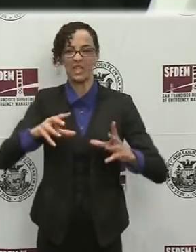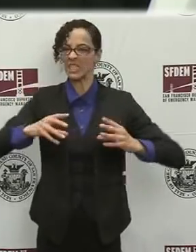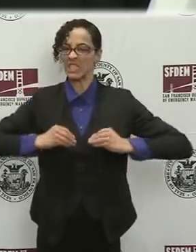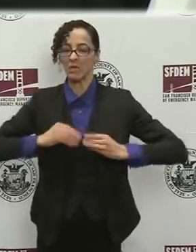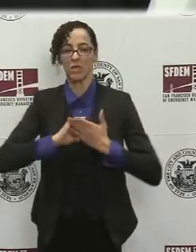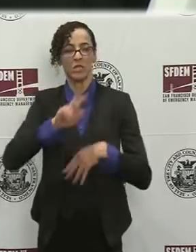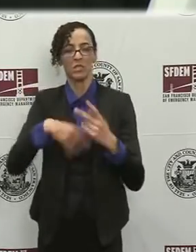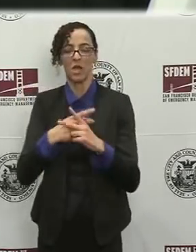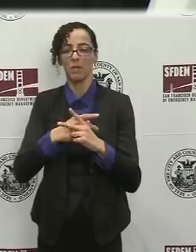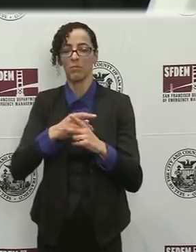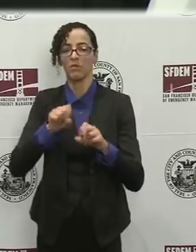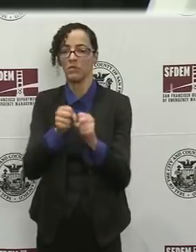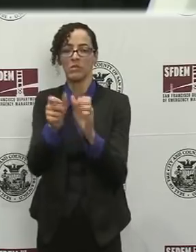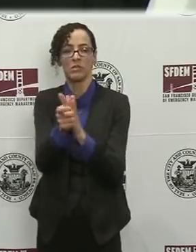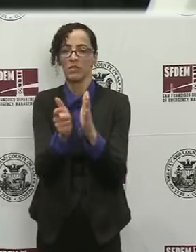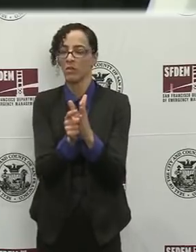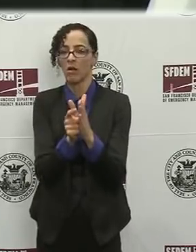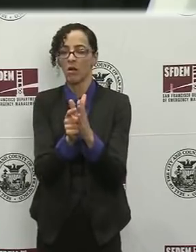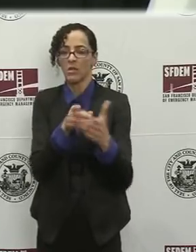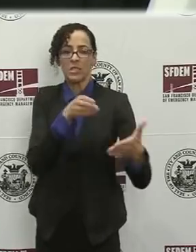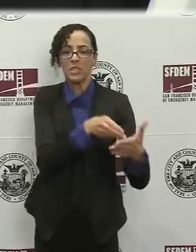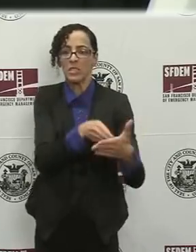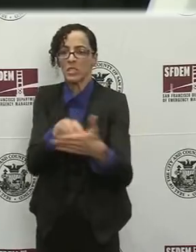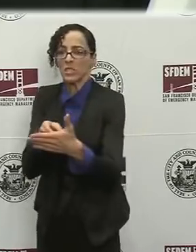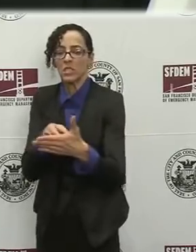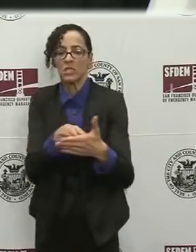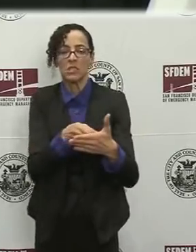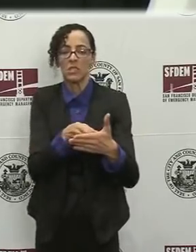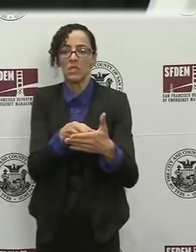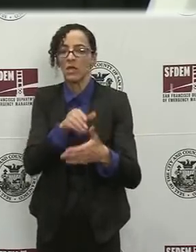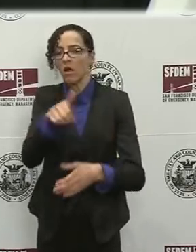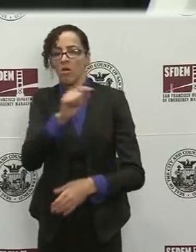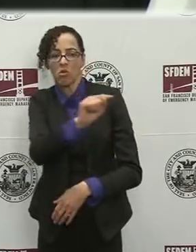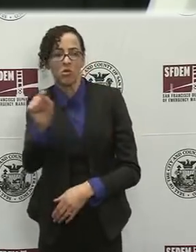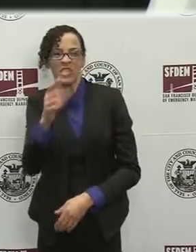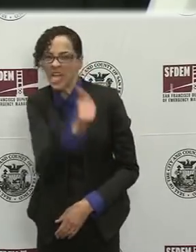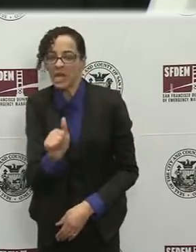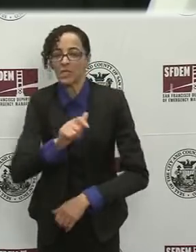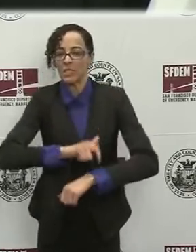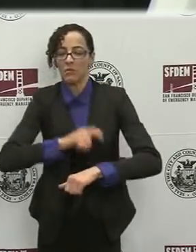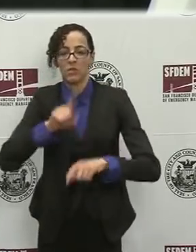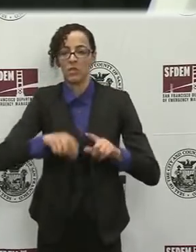health crisis and this pandemic. So please report that immediately if that has happened to you.